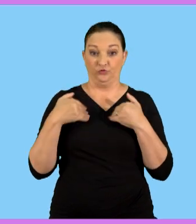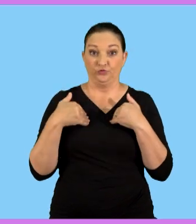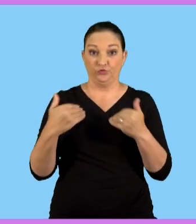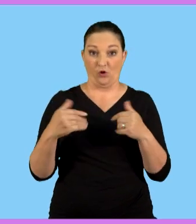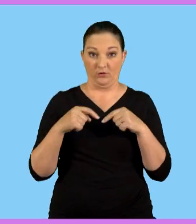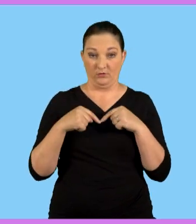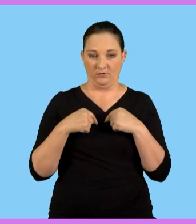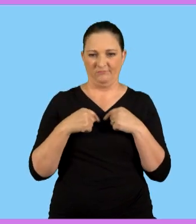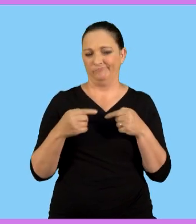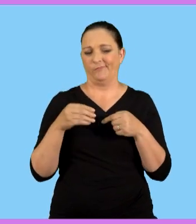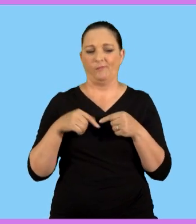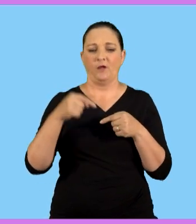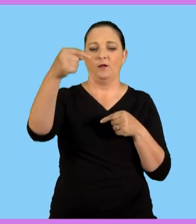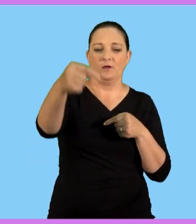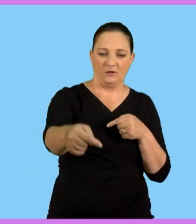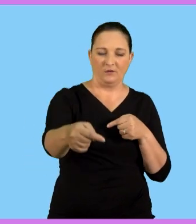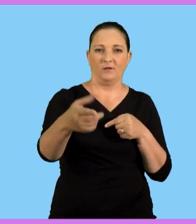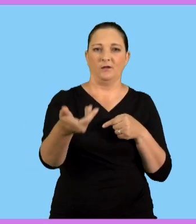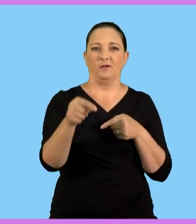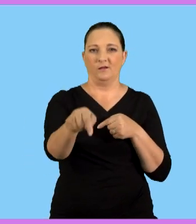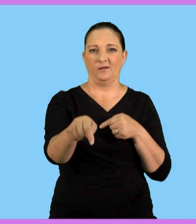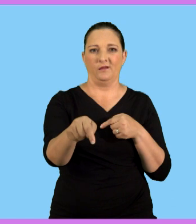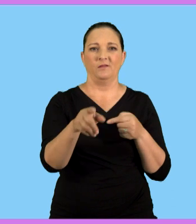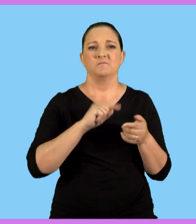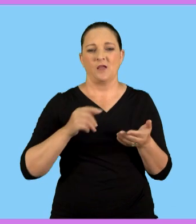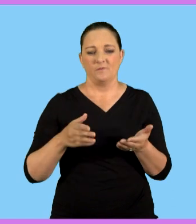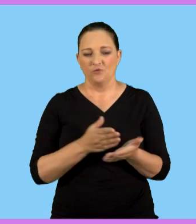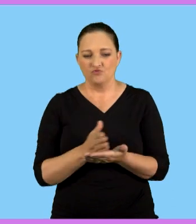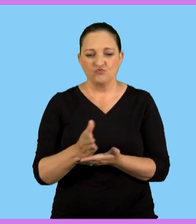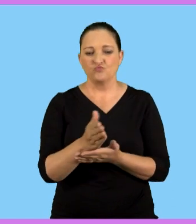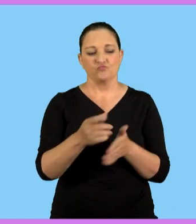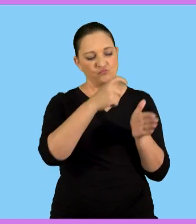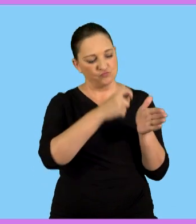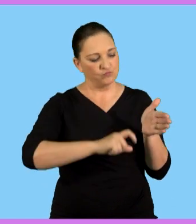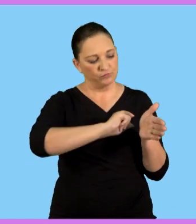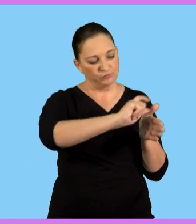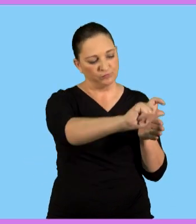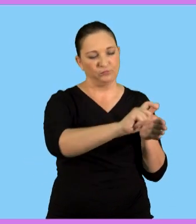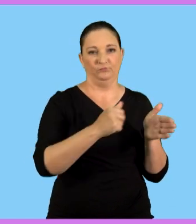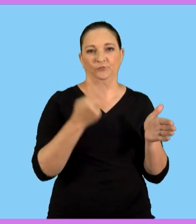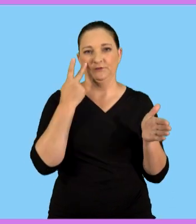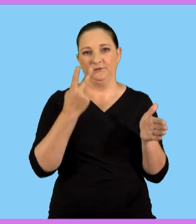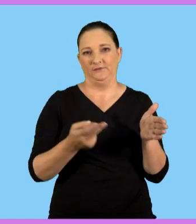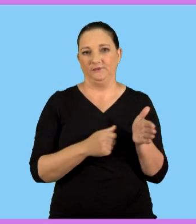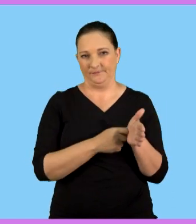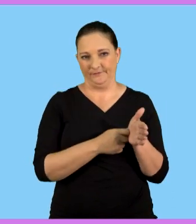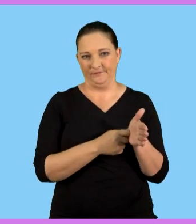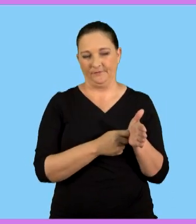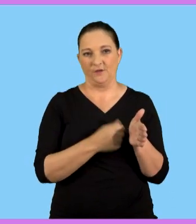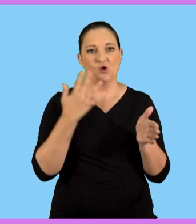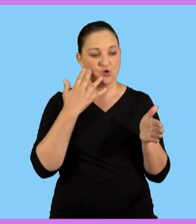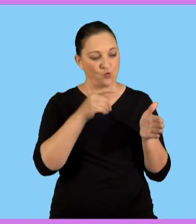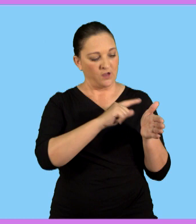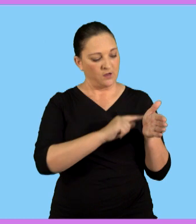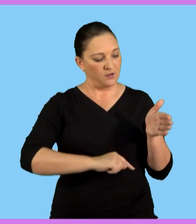meaning where we start, right, to our destination is shown where a row and a column intersect. And we indicated the